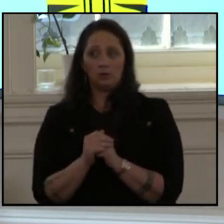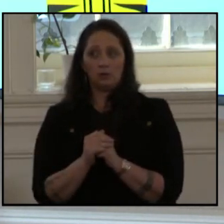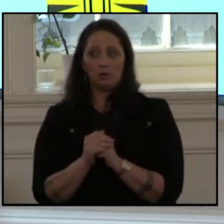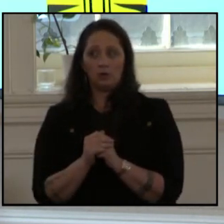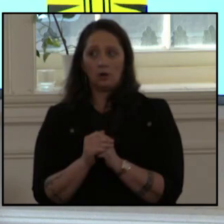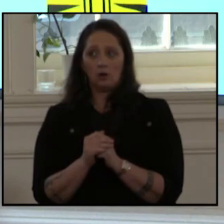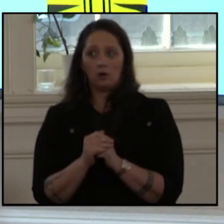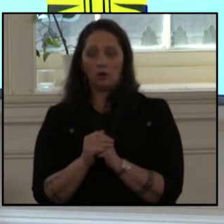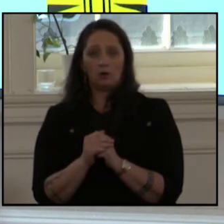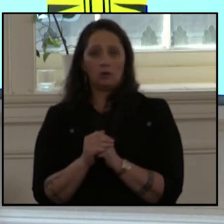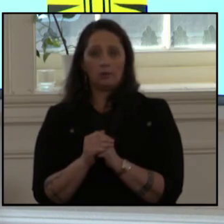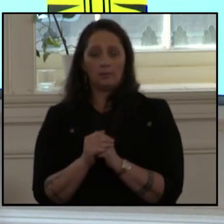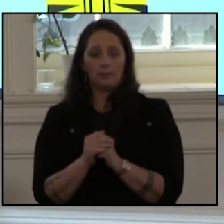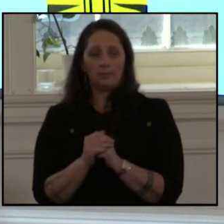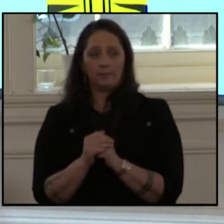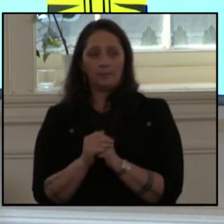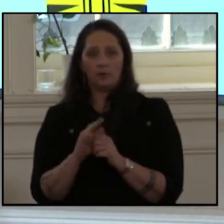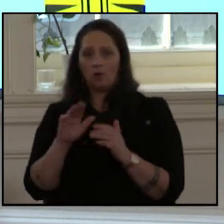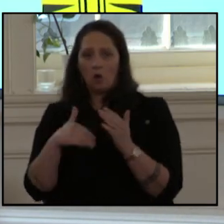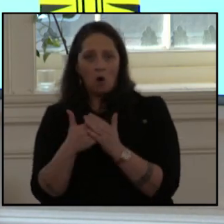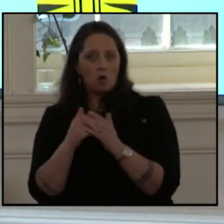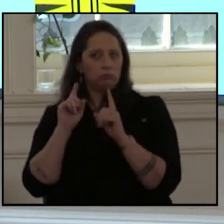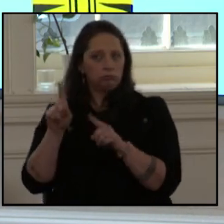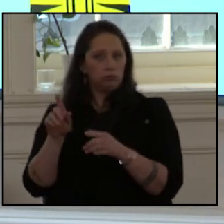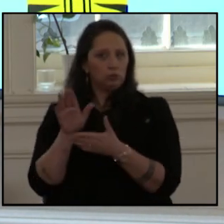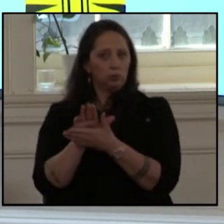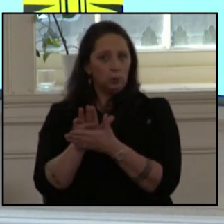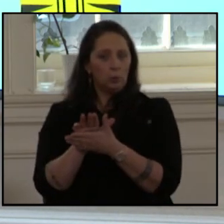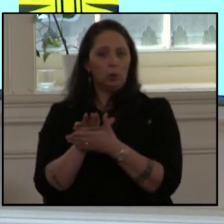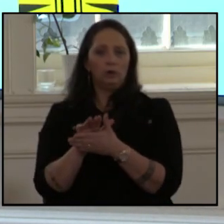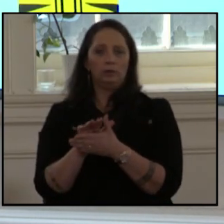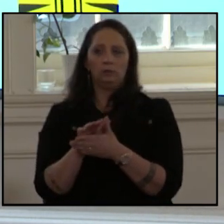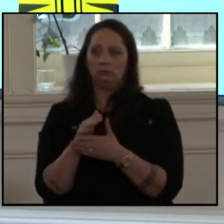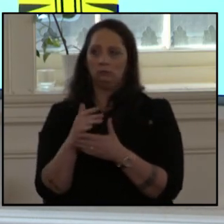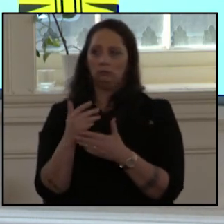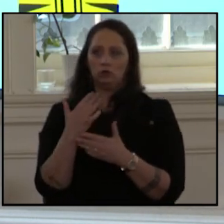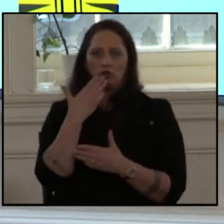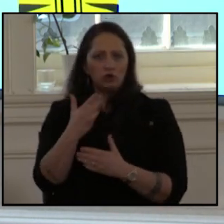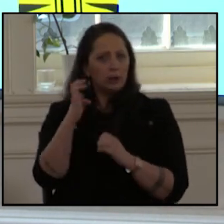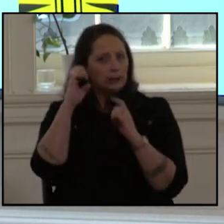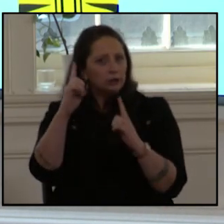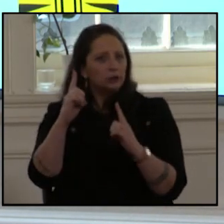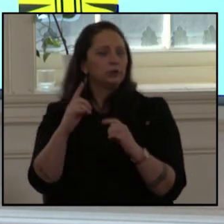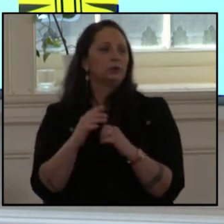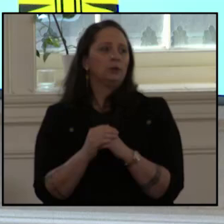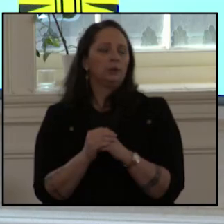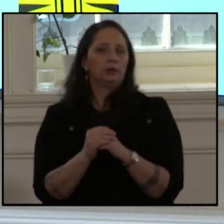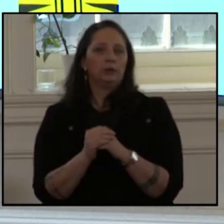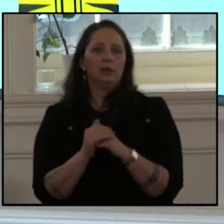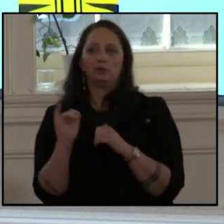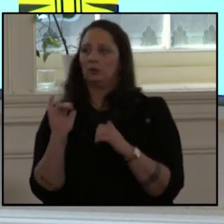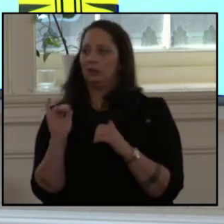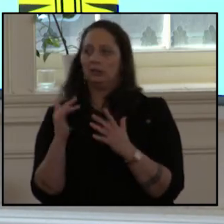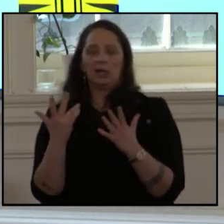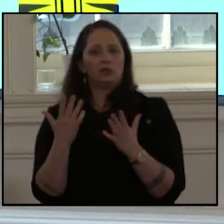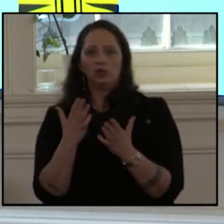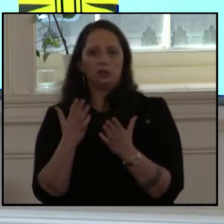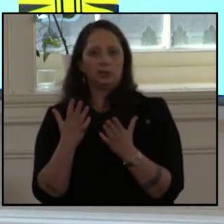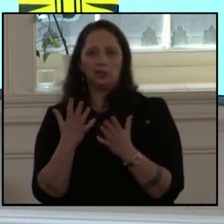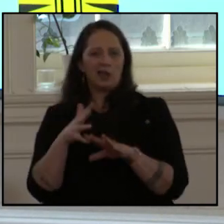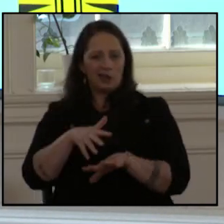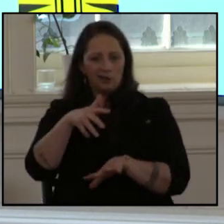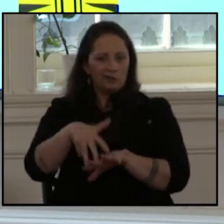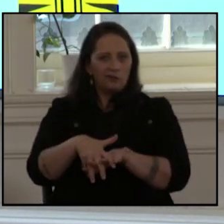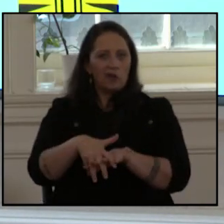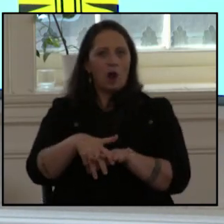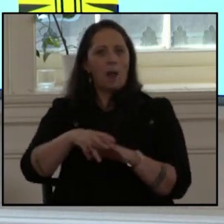they were all, you know, educated, you know, highly educated, and it's just like drummed. It was just part of the